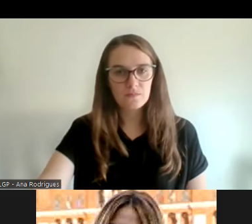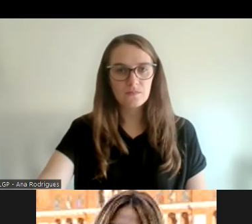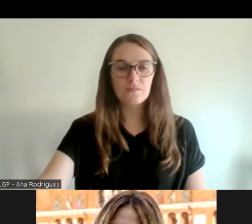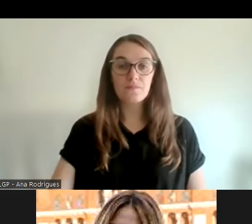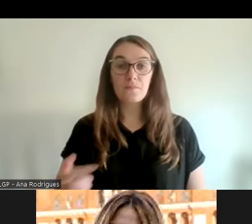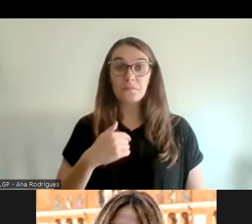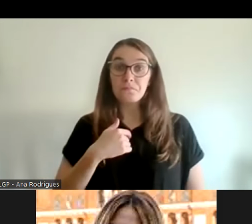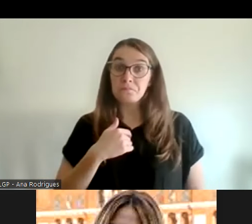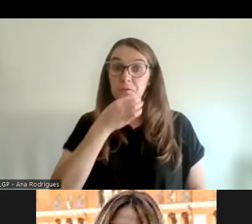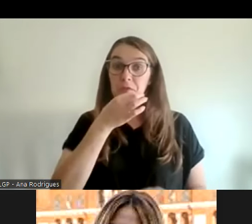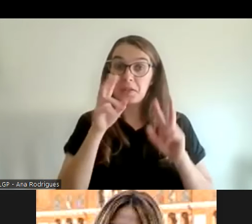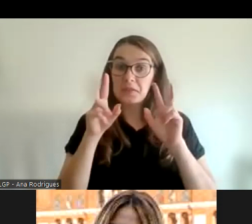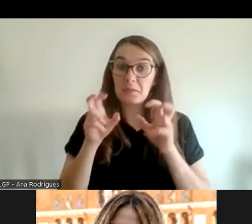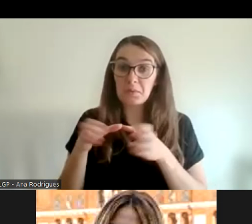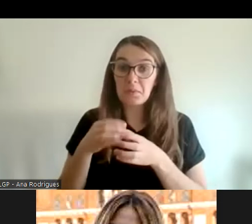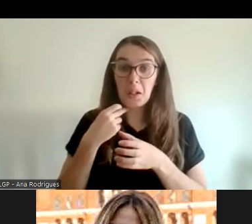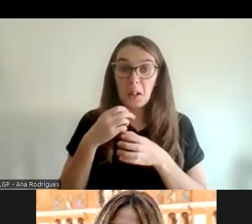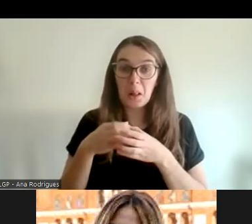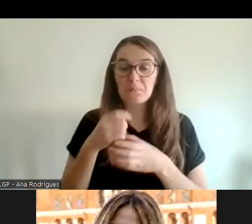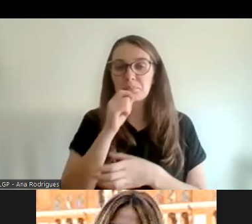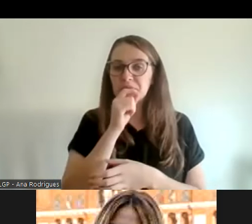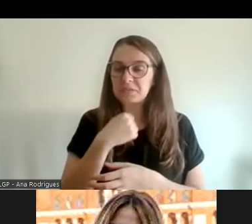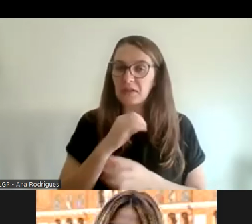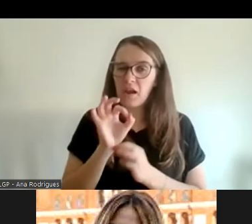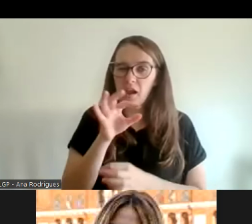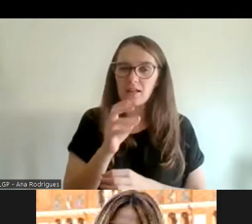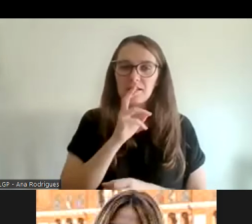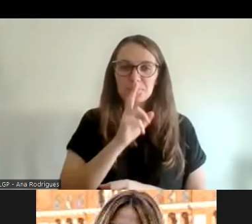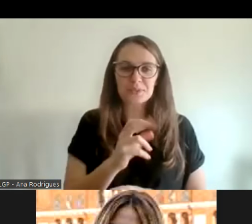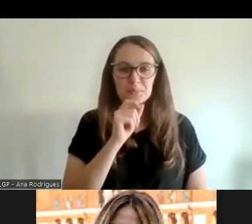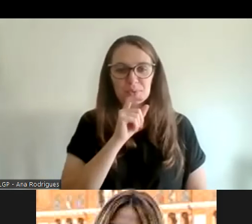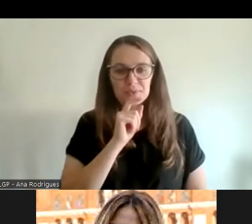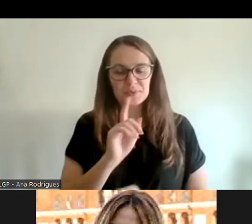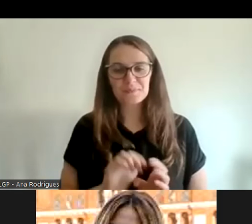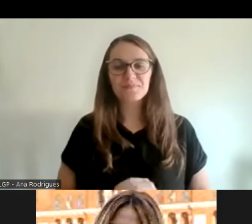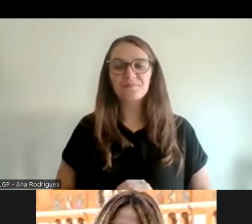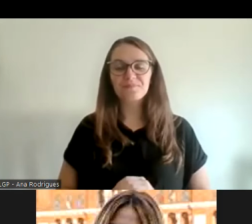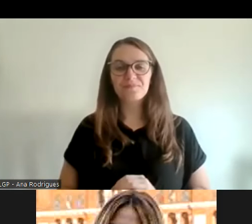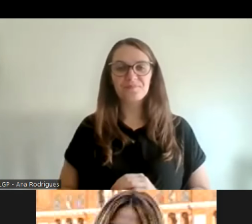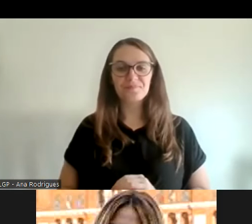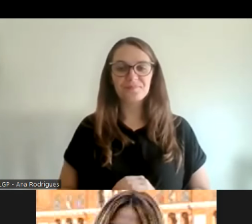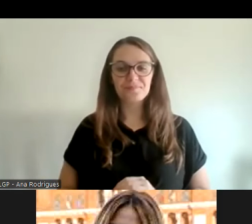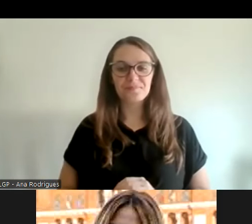Since I spoke about minorities, maybe this is, I'm trying to make a first point. And